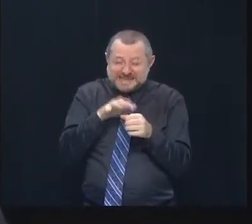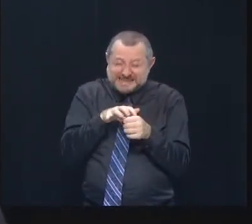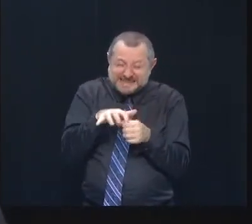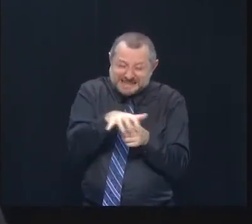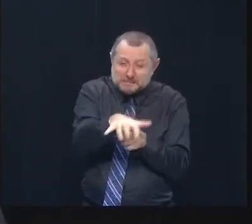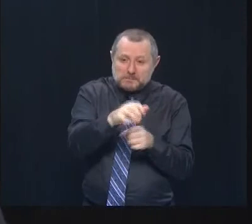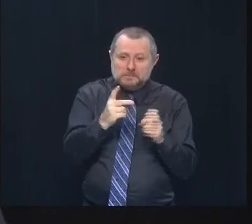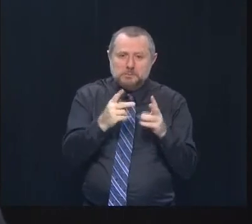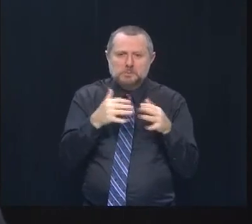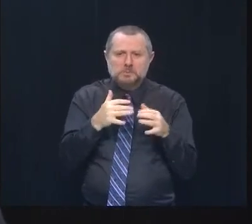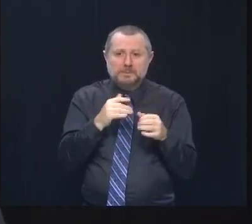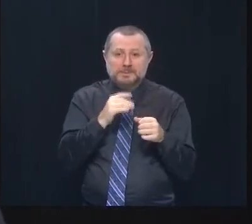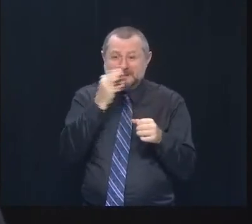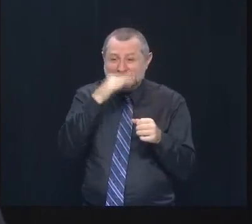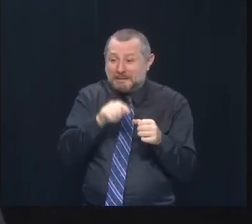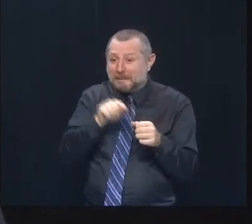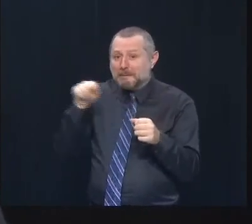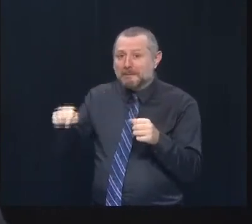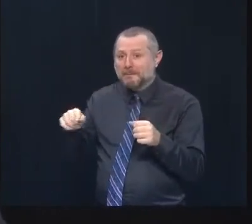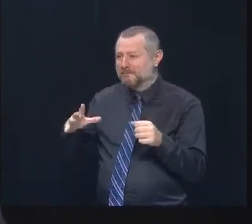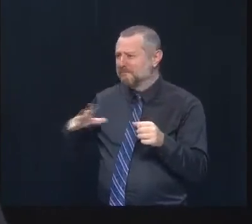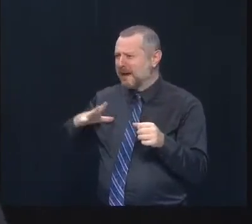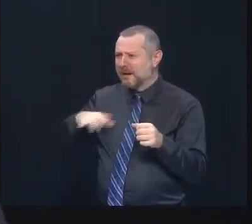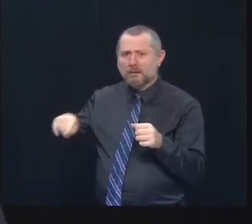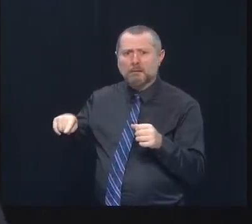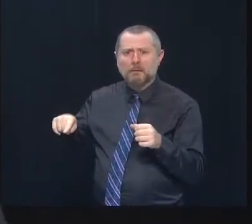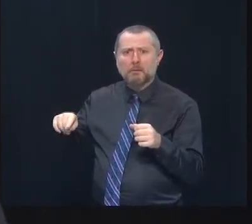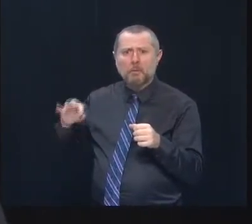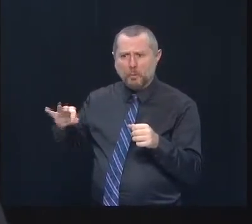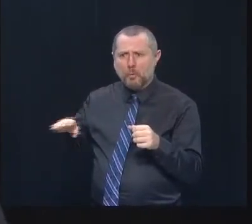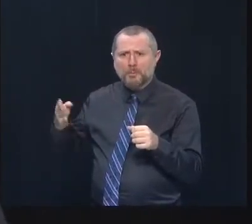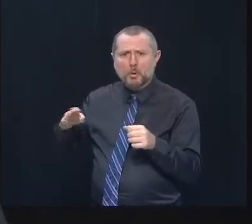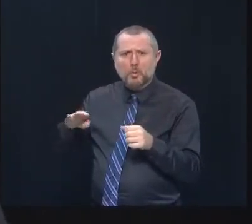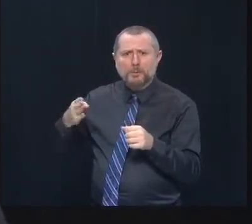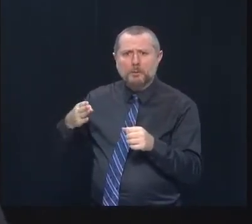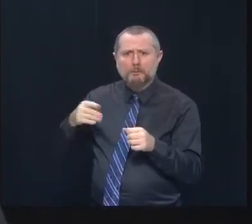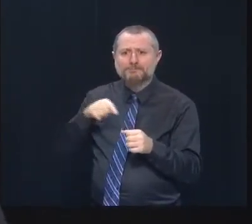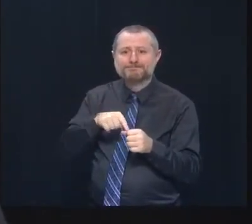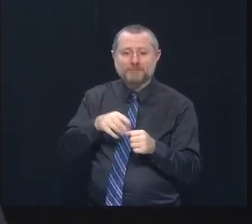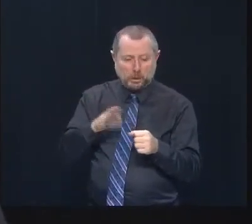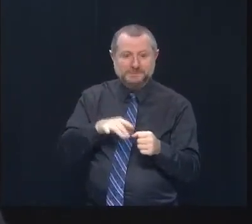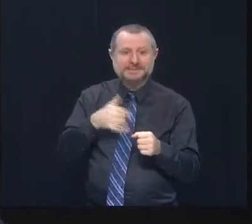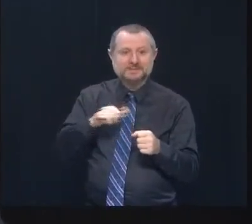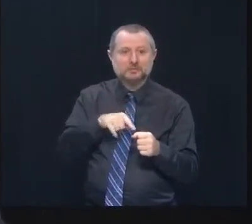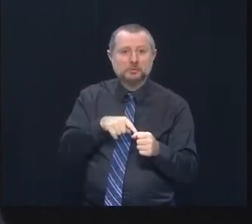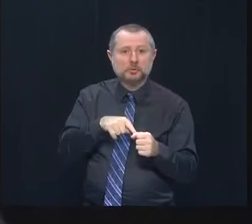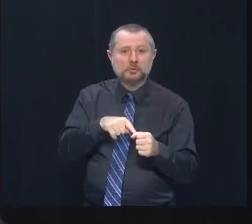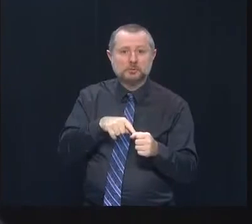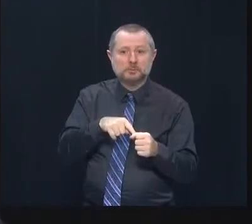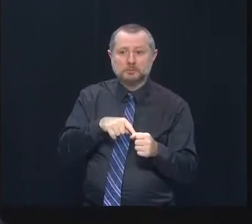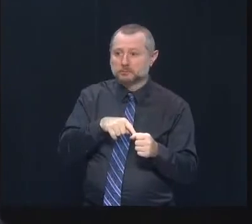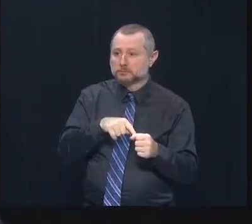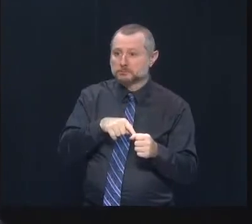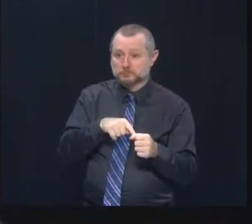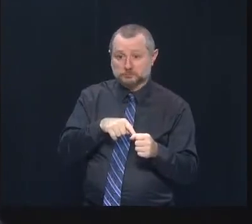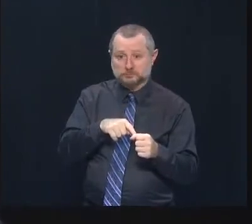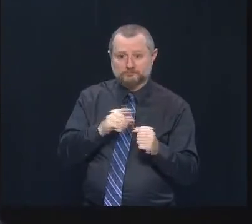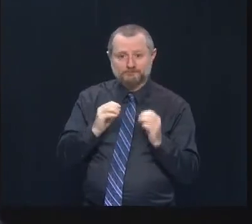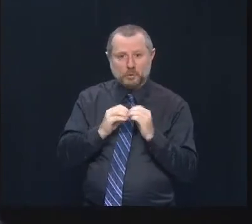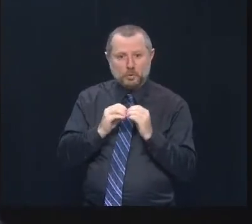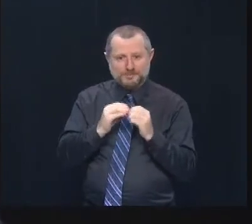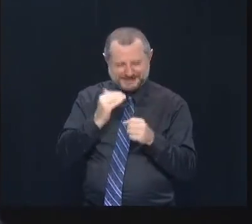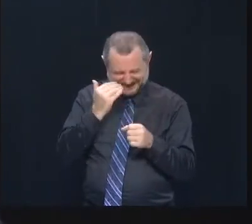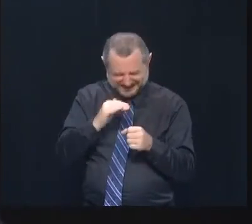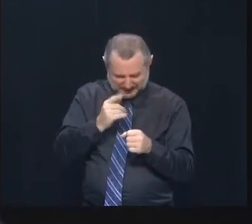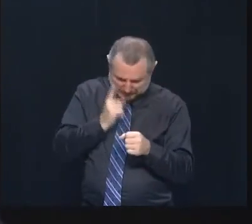neighborhood half a mile away, then don't restrict the businesses half a mile away. Only restrict the businesses in